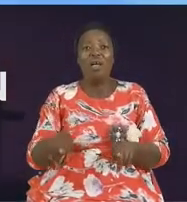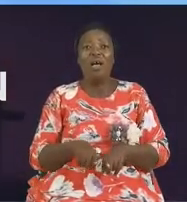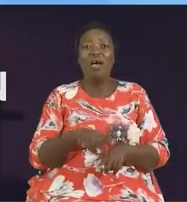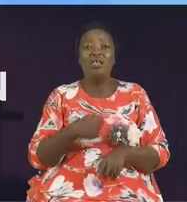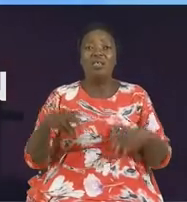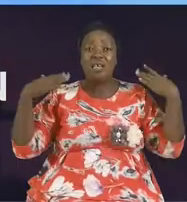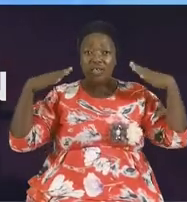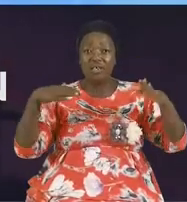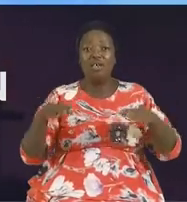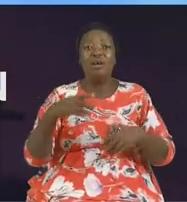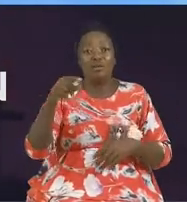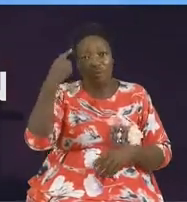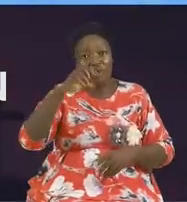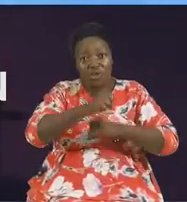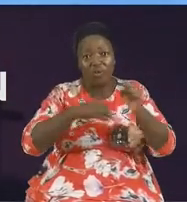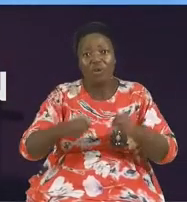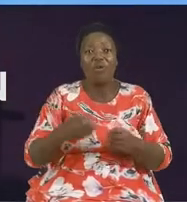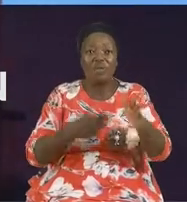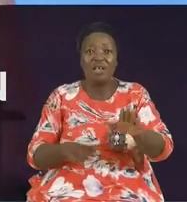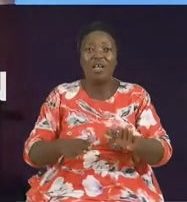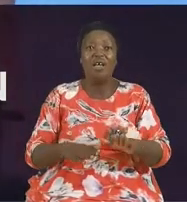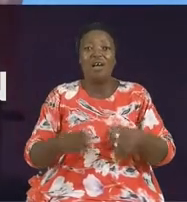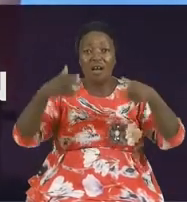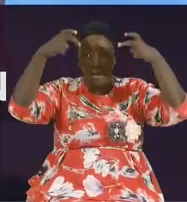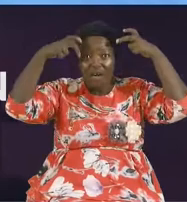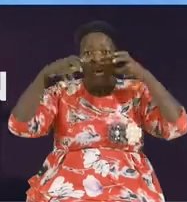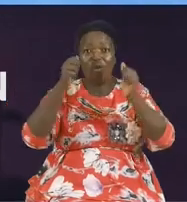than the angels for the suffering of death,